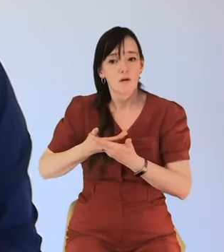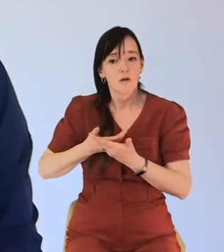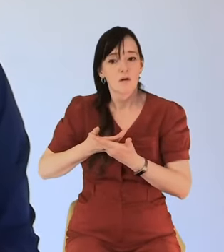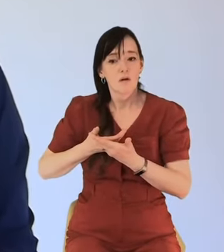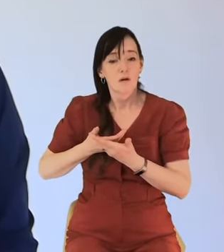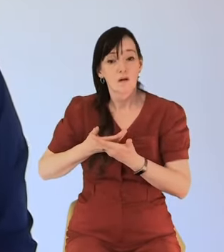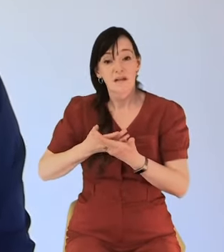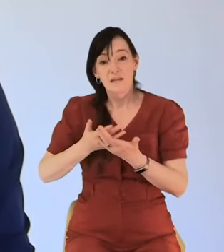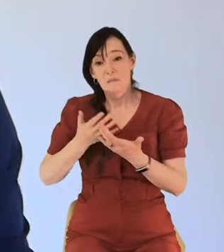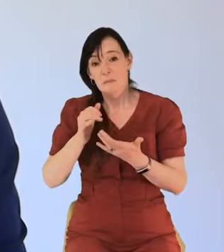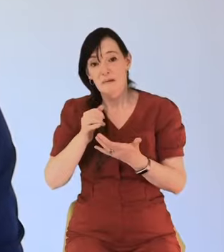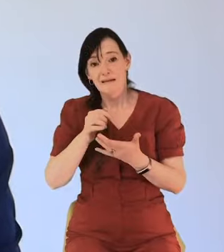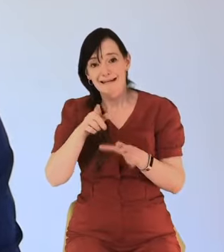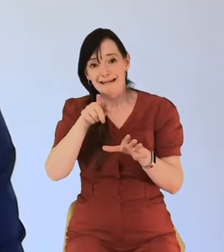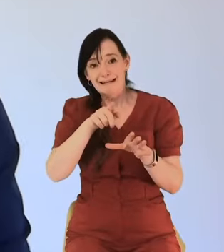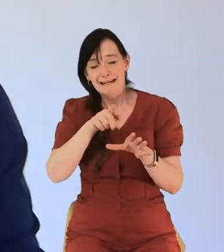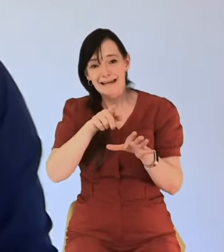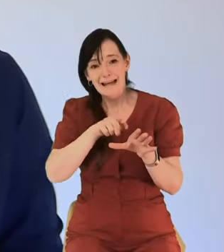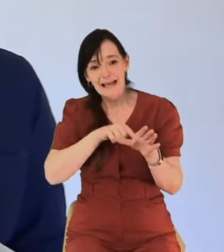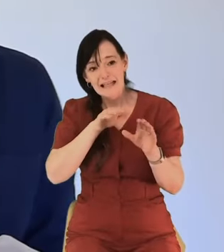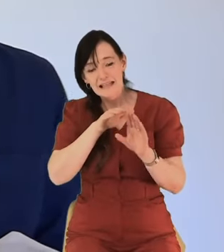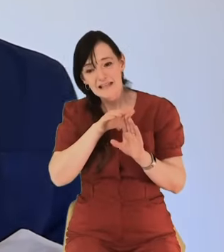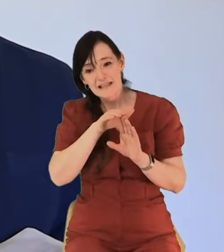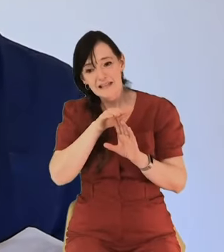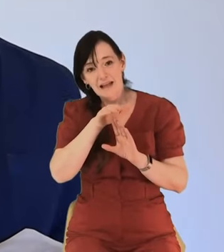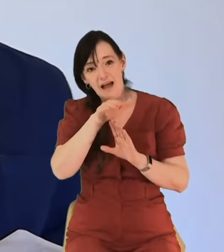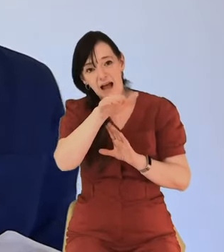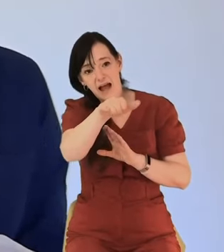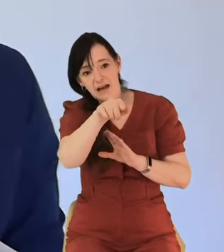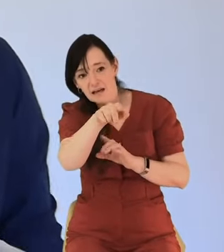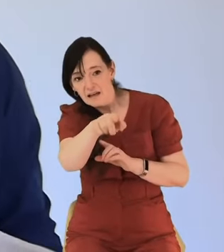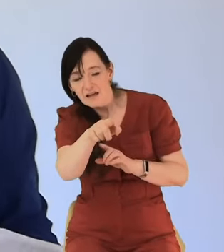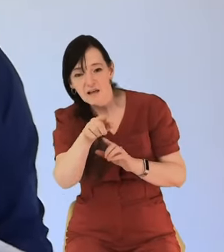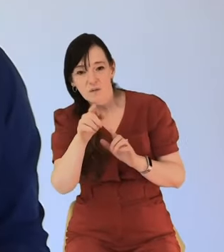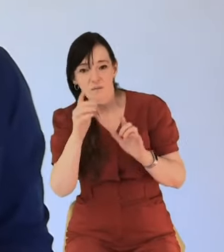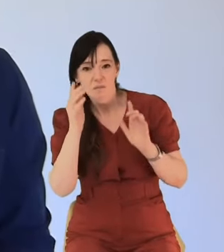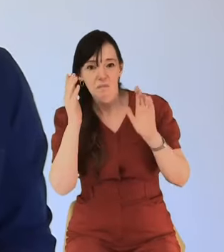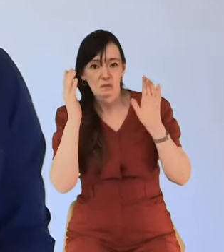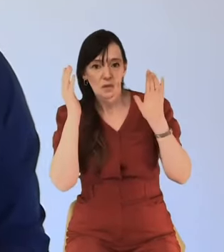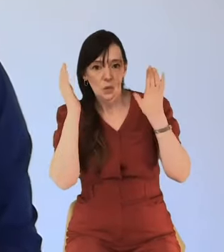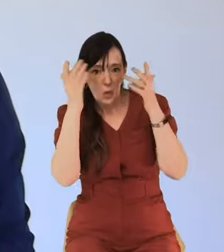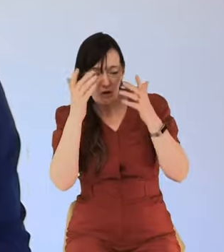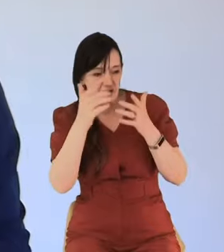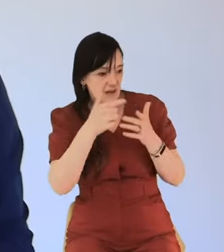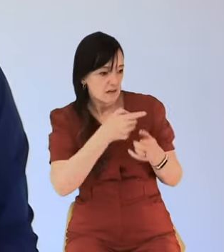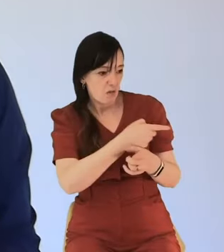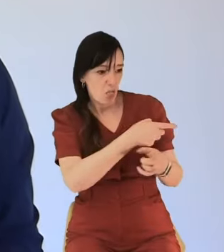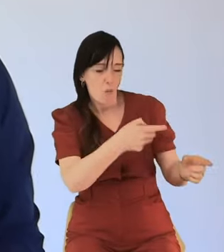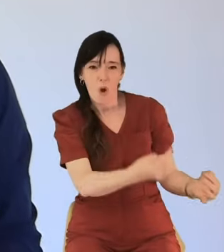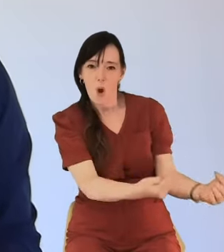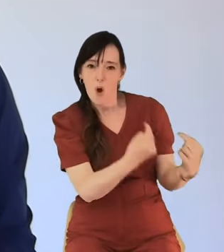We look down the years ahead and we worry. In the face of a hostile